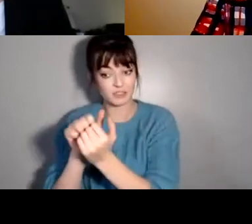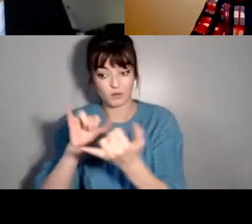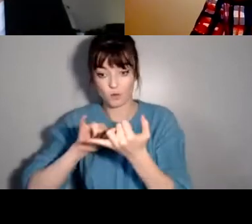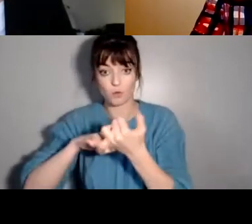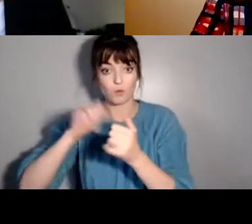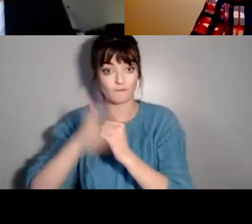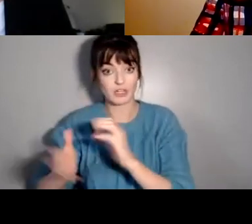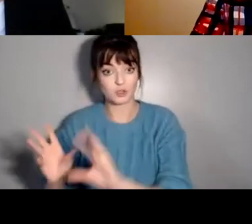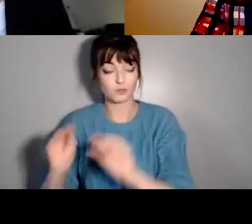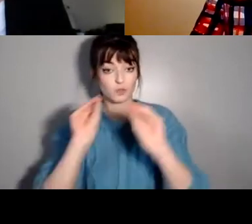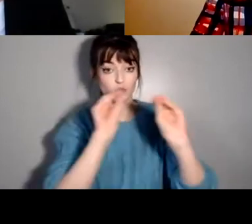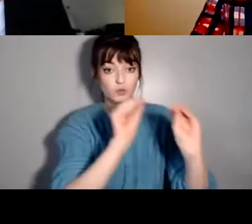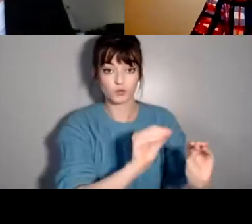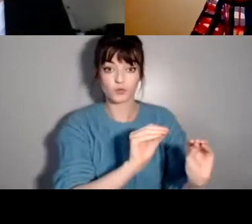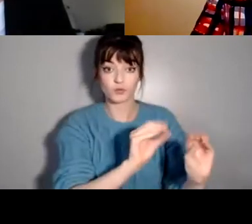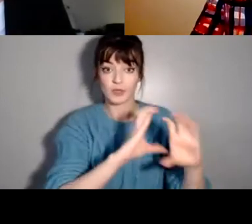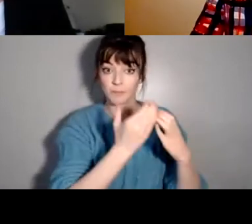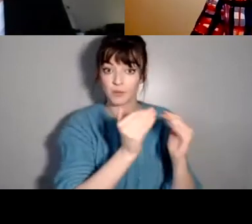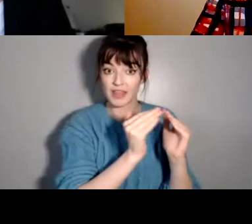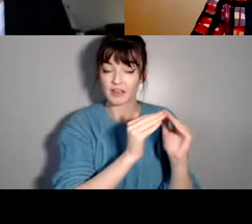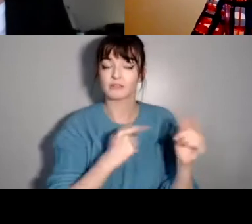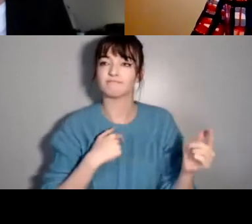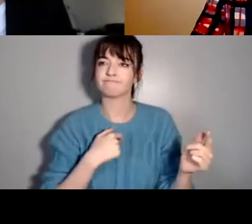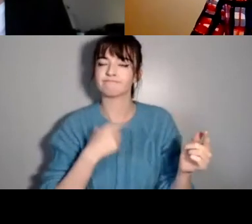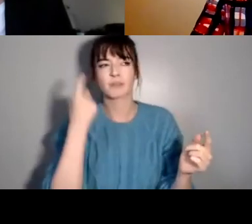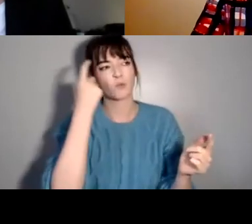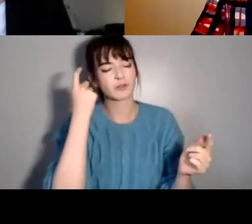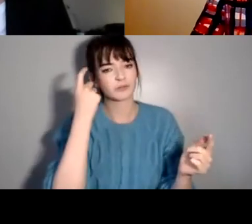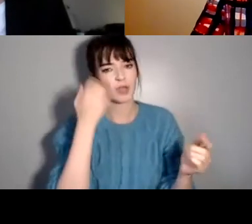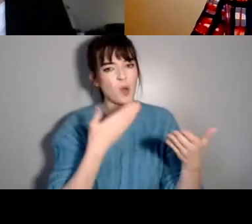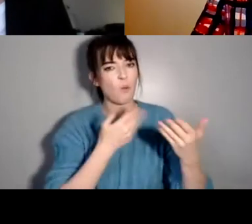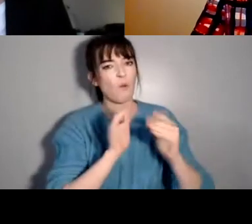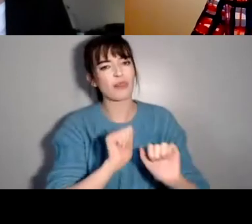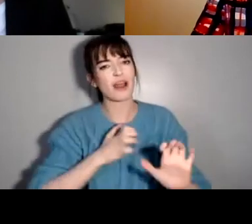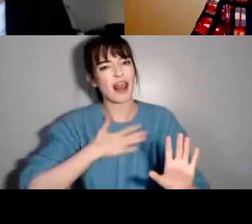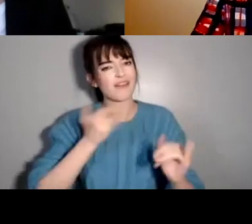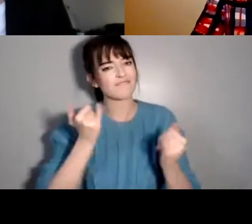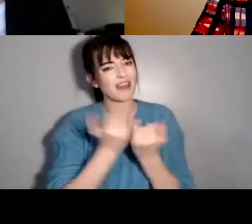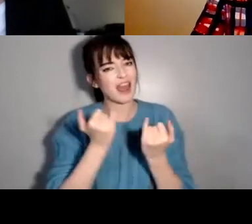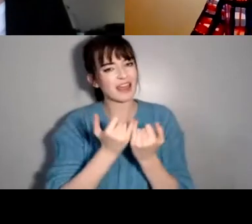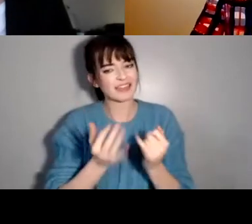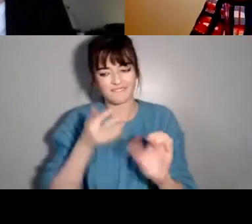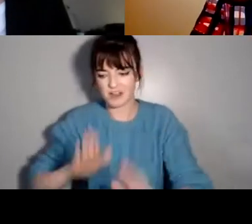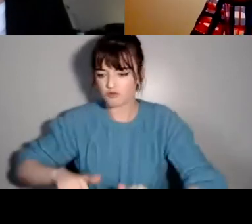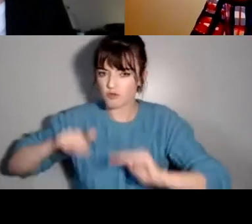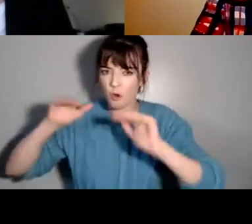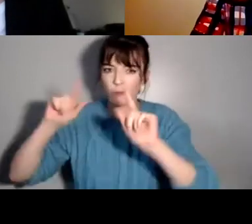transitioned, you know, you came away and wondered what their lives might have been if things had been different.